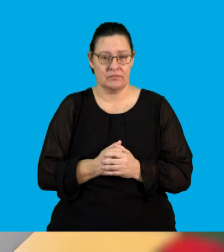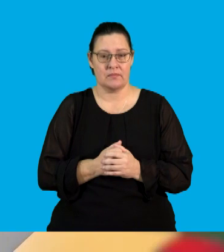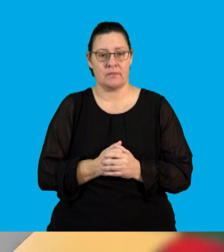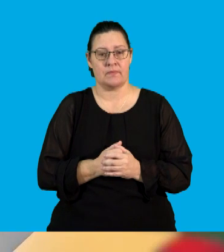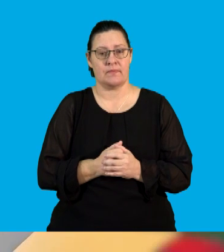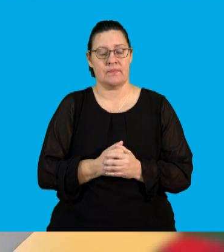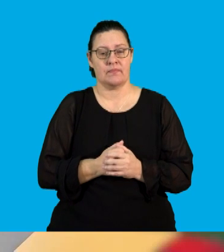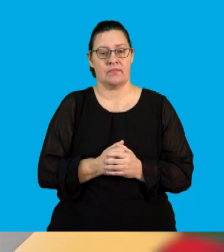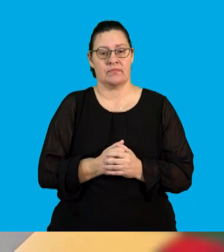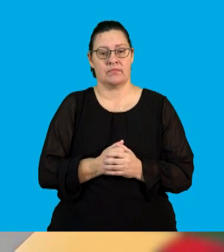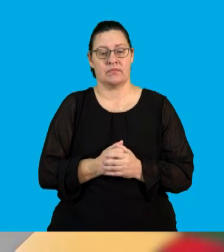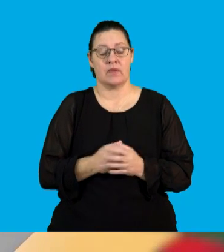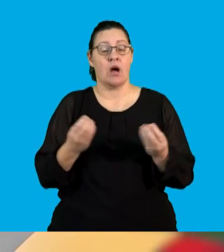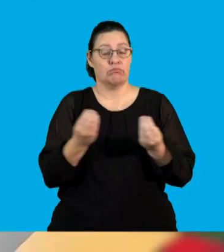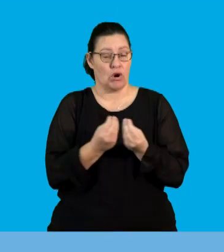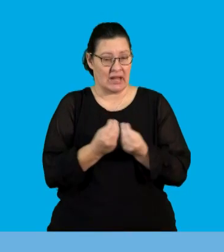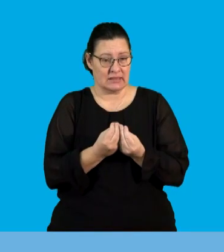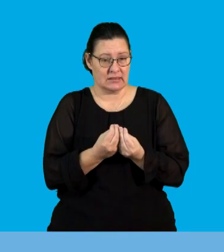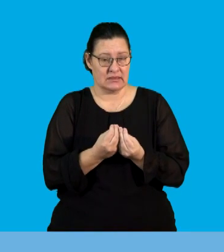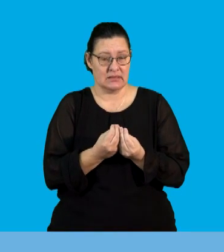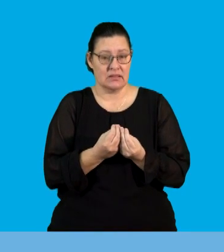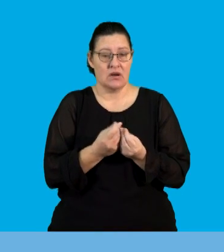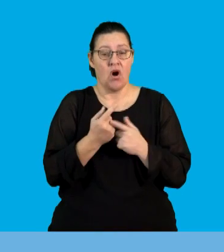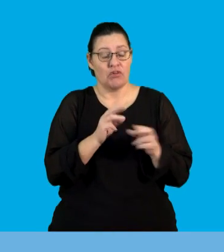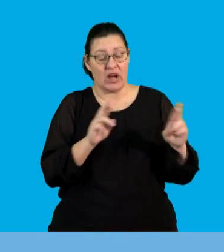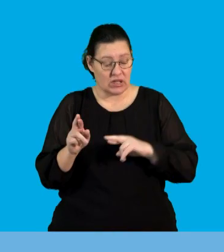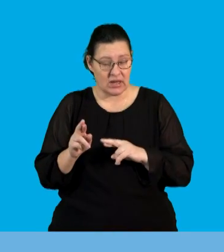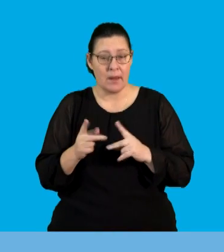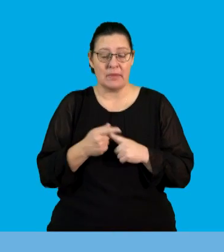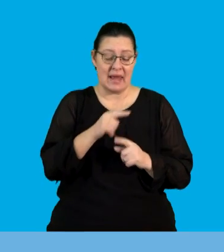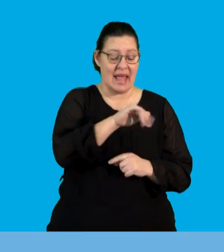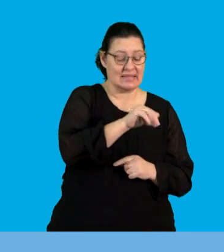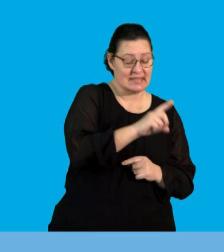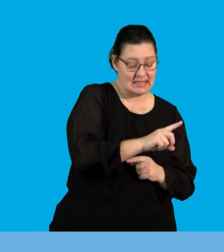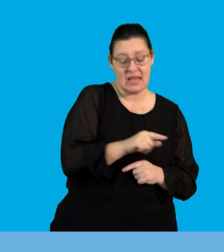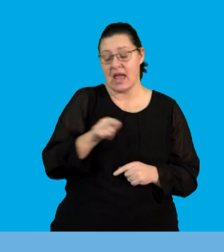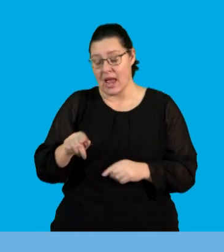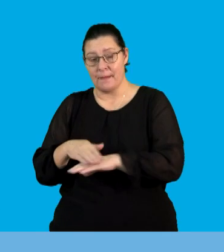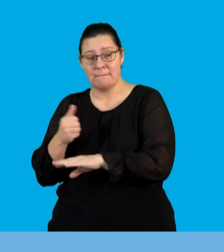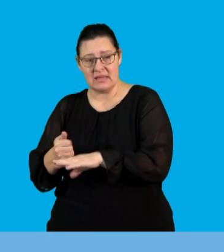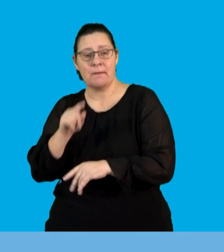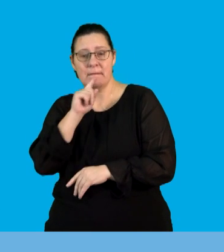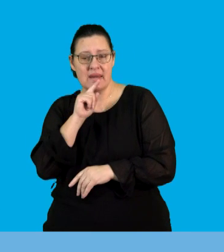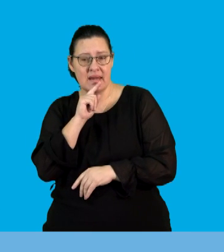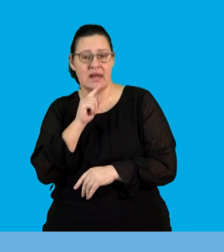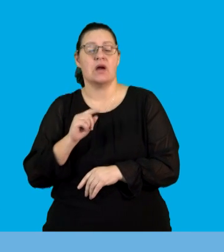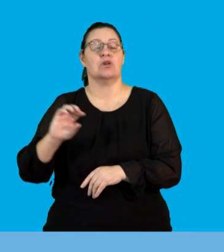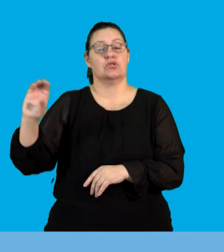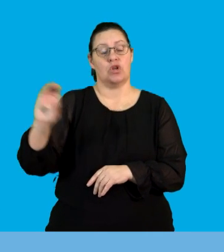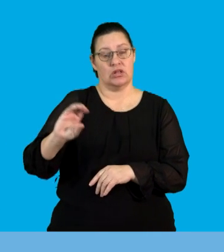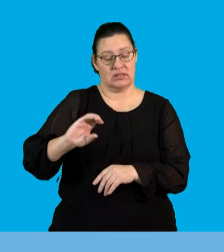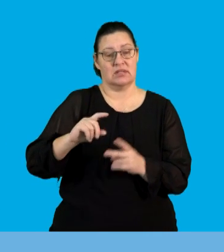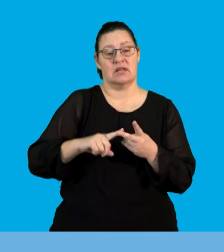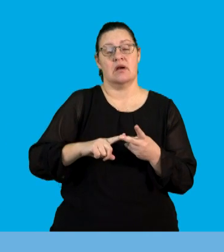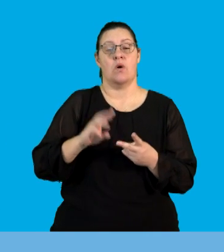match. So the product of the reaction between an acid and a base is salt and